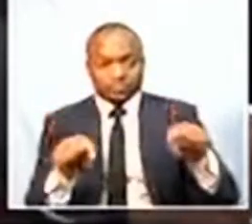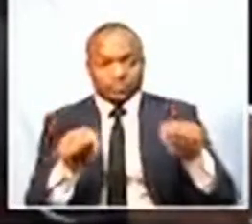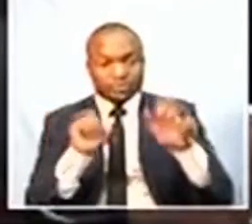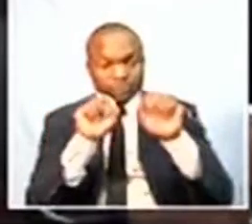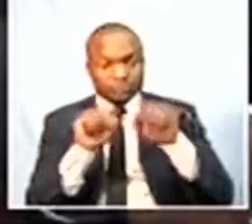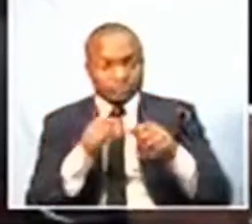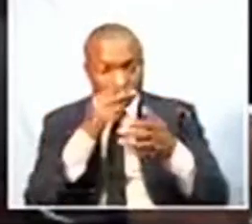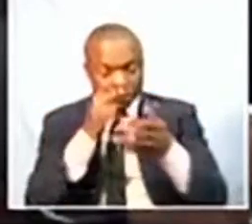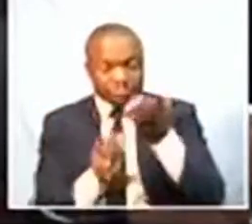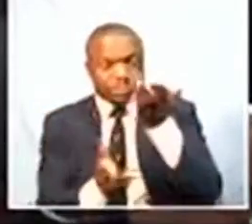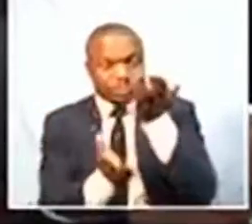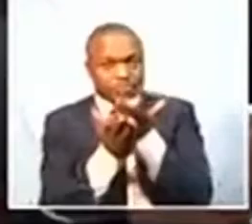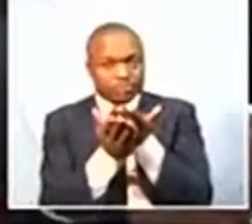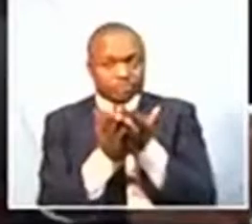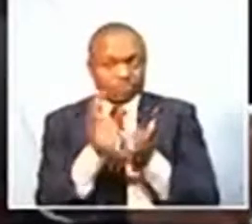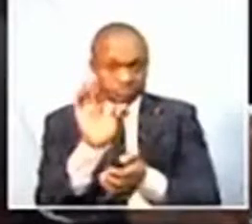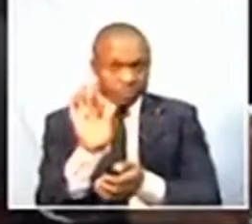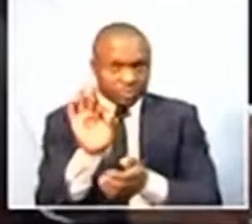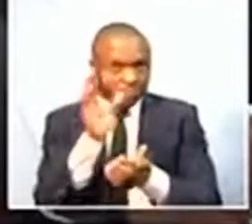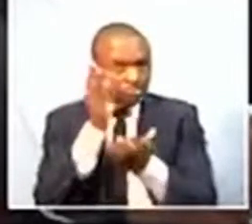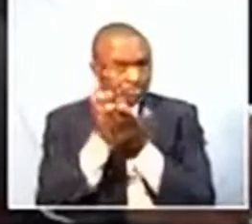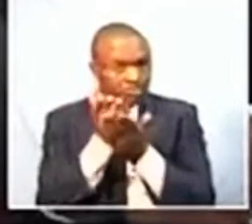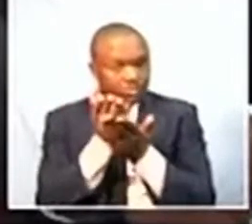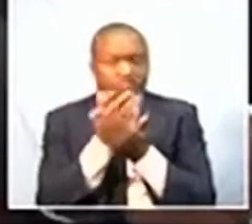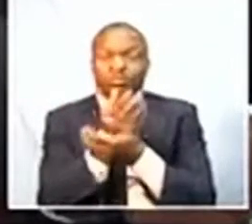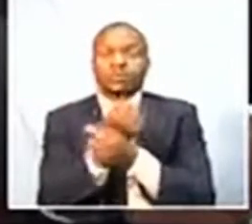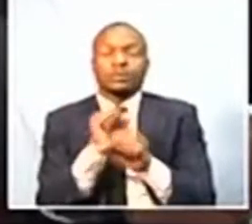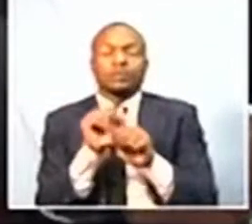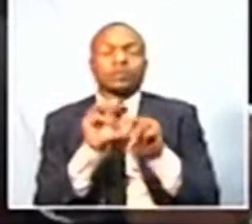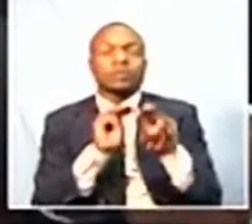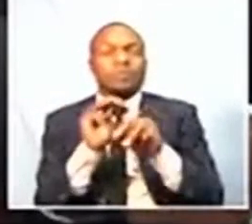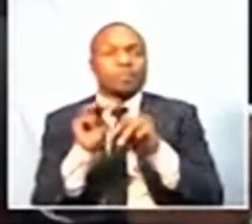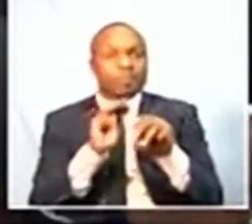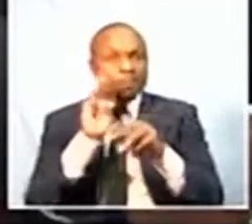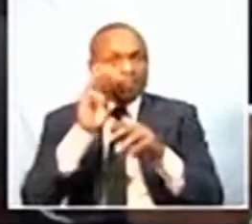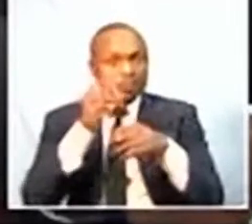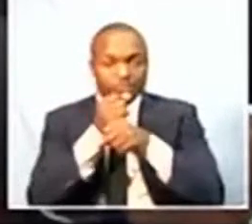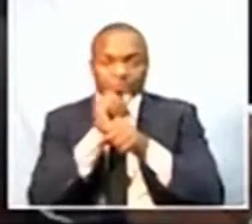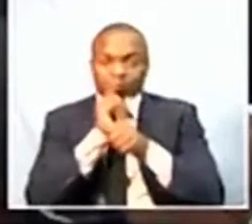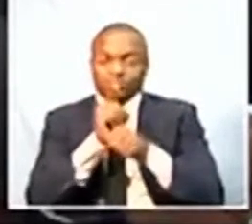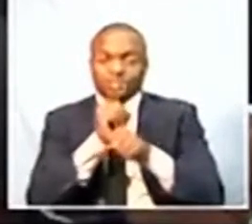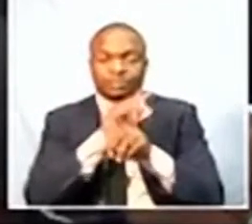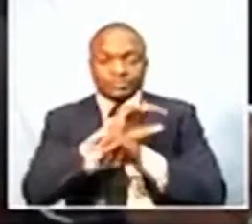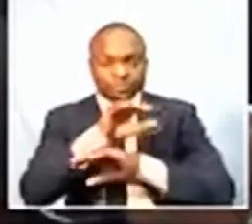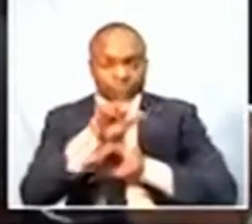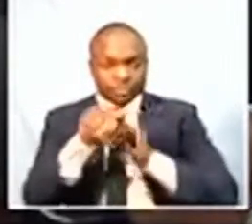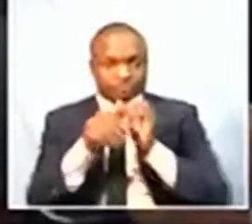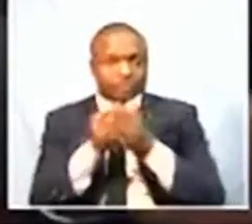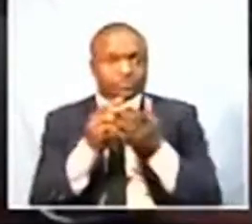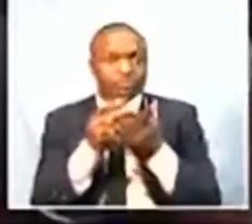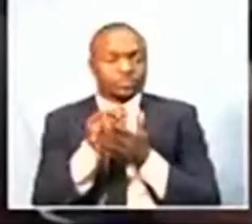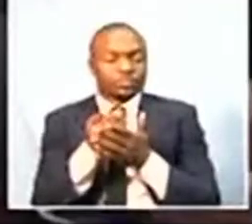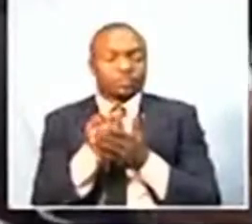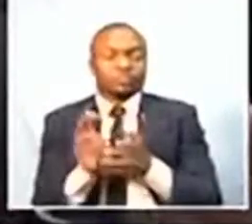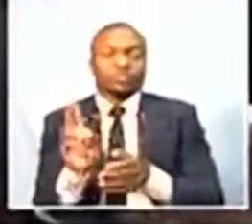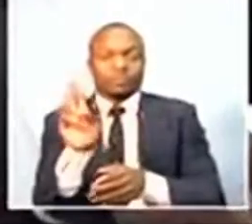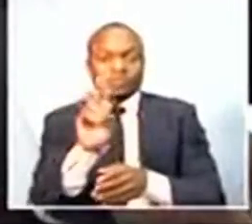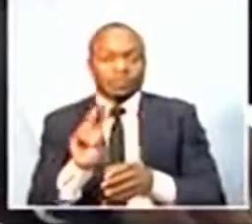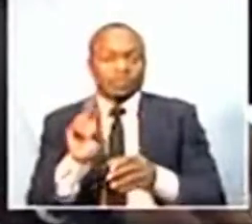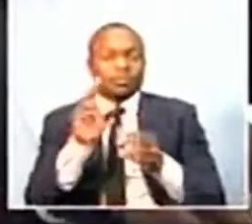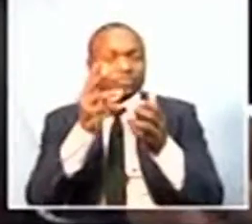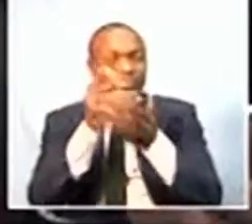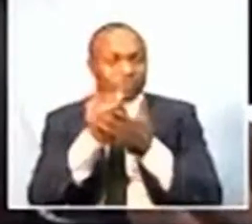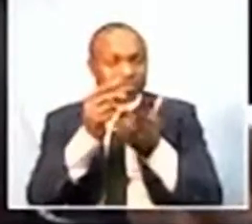to Appendix 9. The major measure, management to ensure that all funds are spent within the financial year.